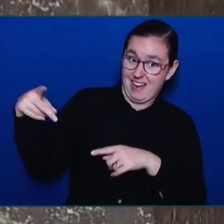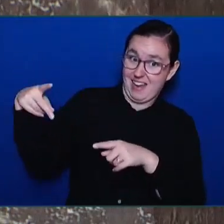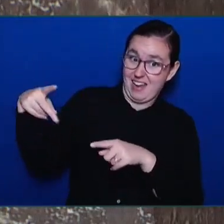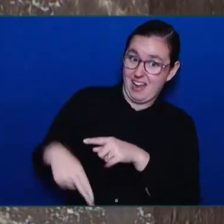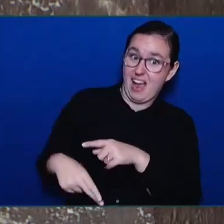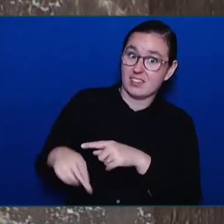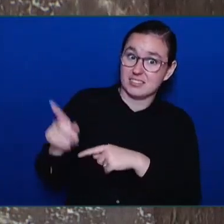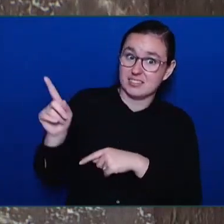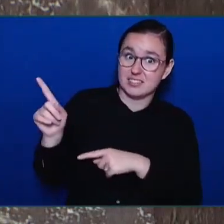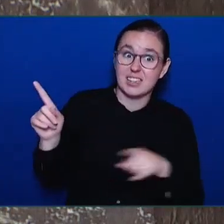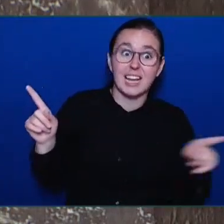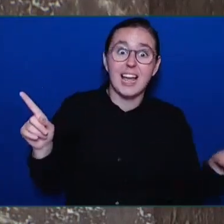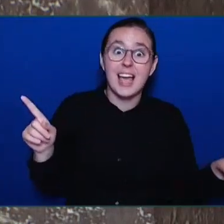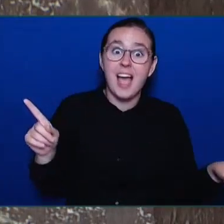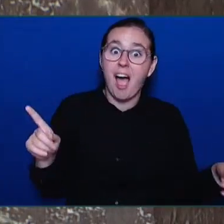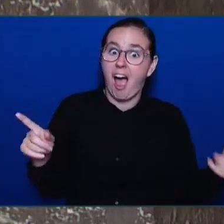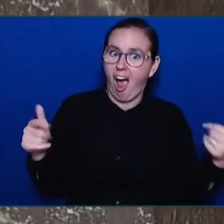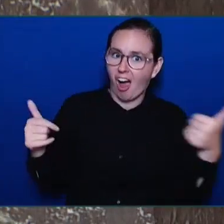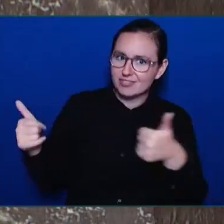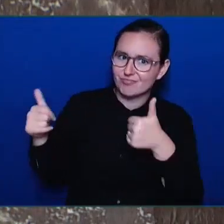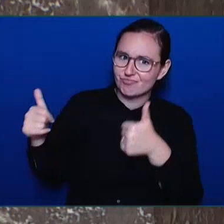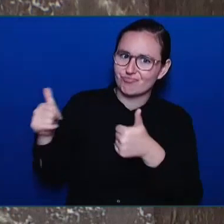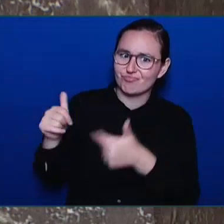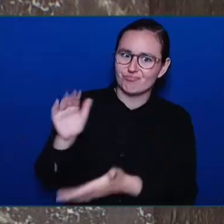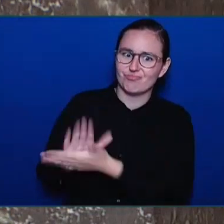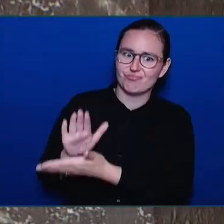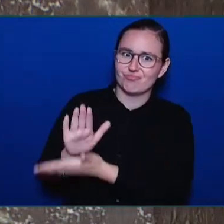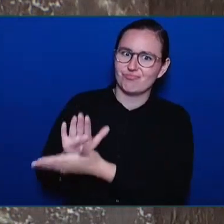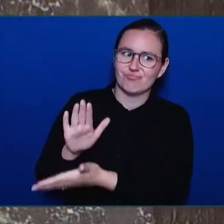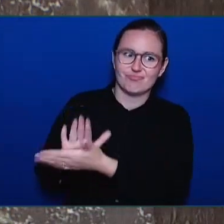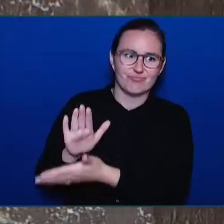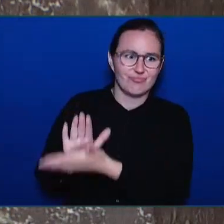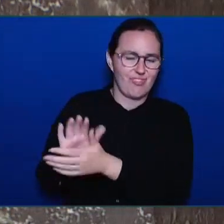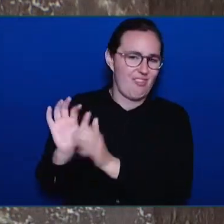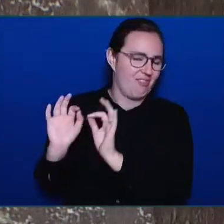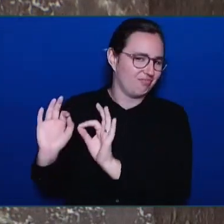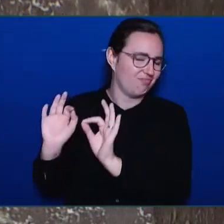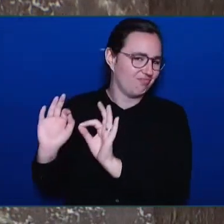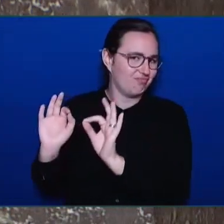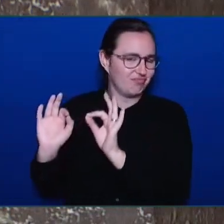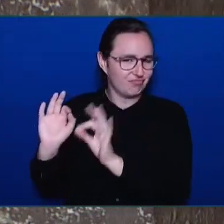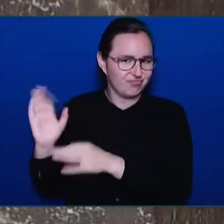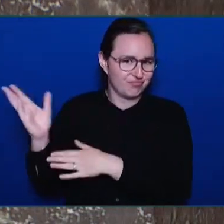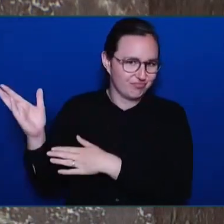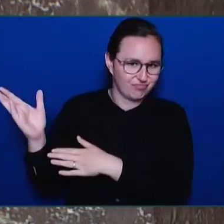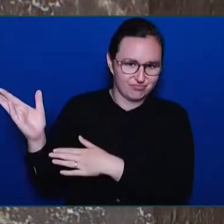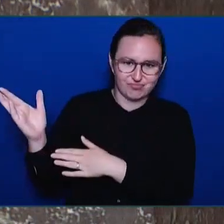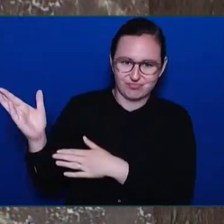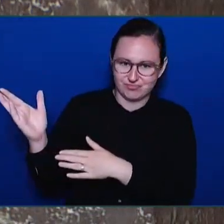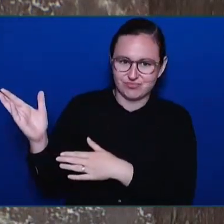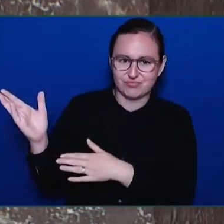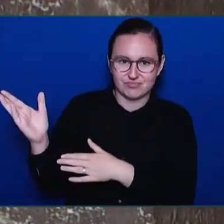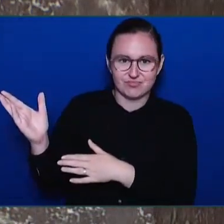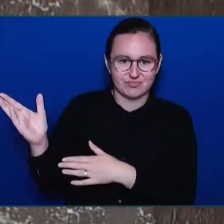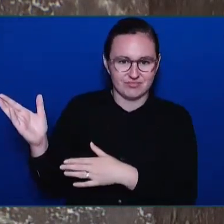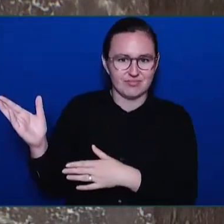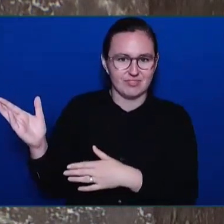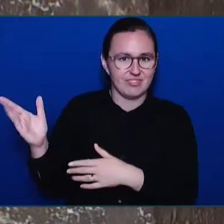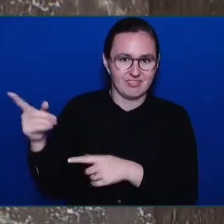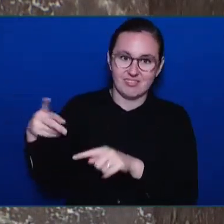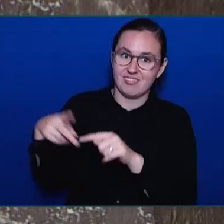thought those healthcare cuts were fantastic. In fact, Honourable